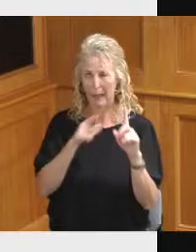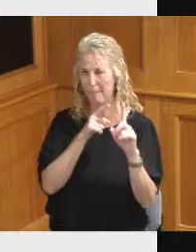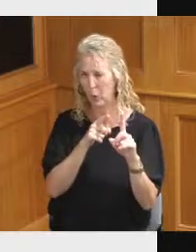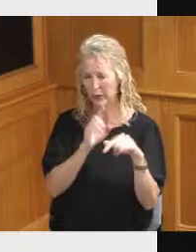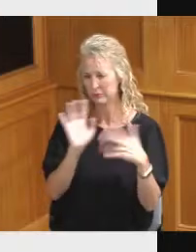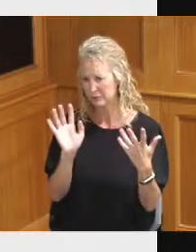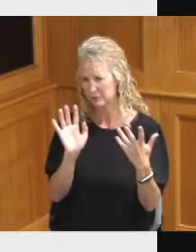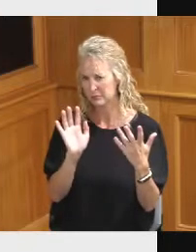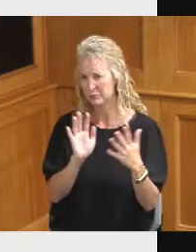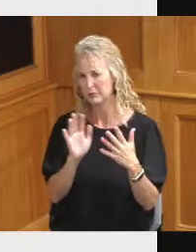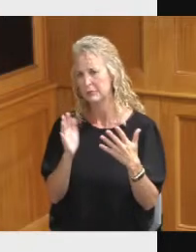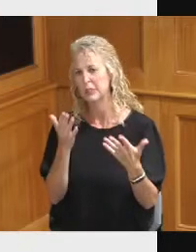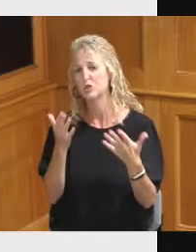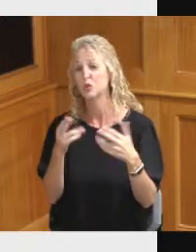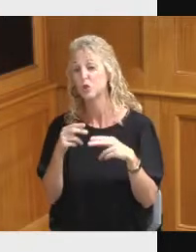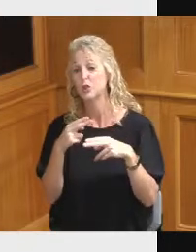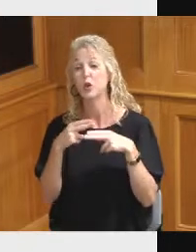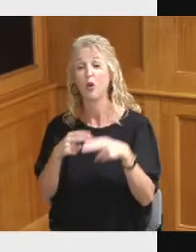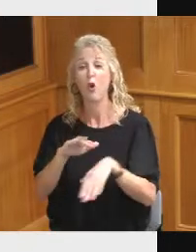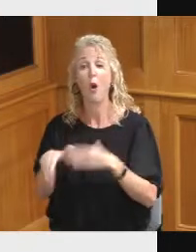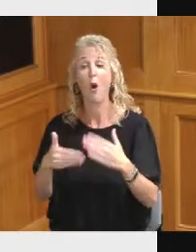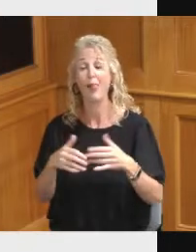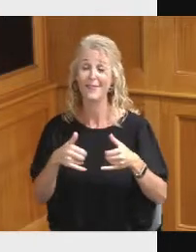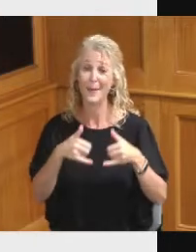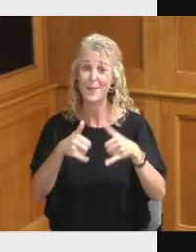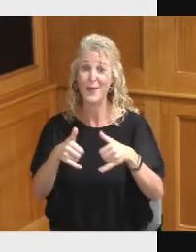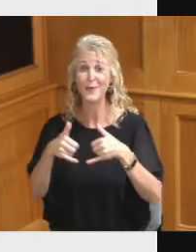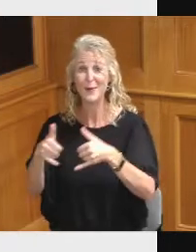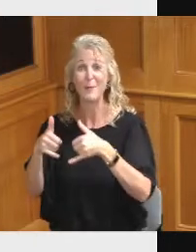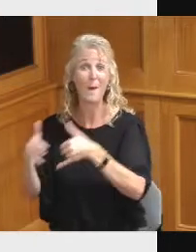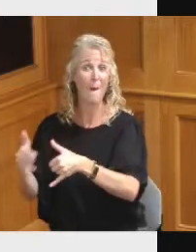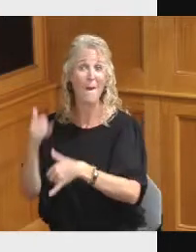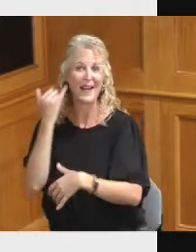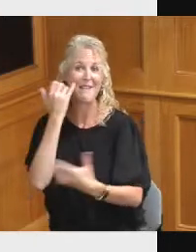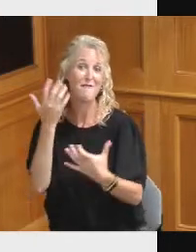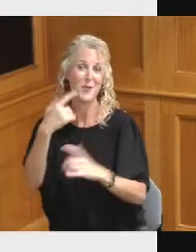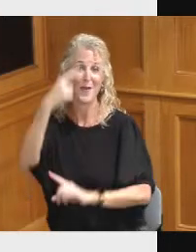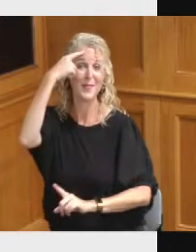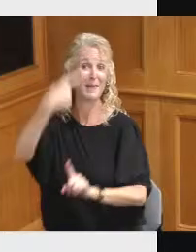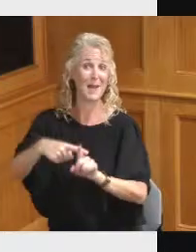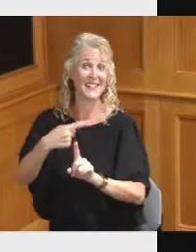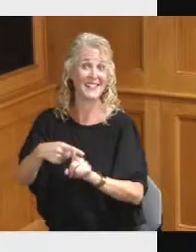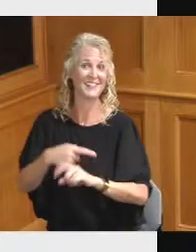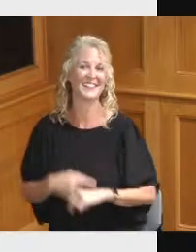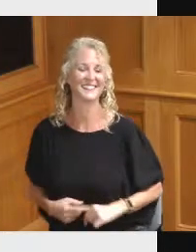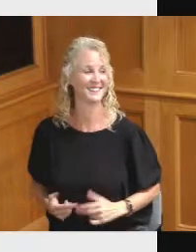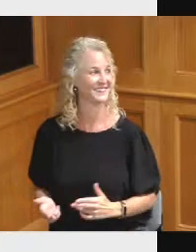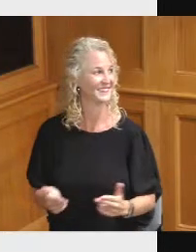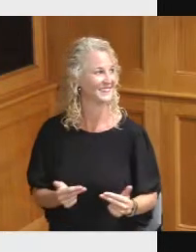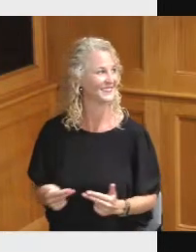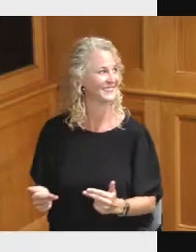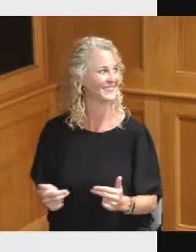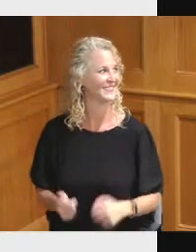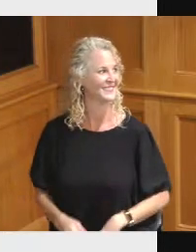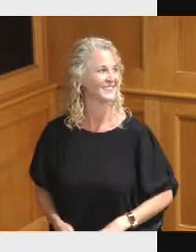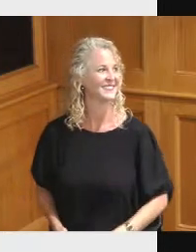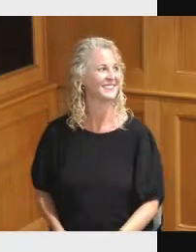could characterize them all as incentives if we want to be positive about it. So,